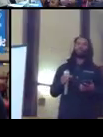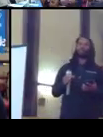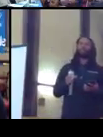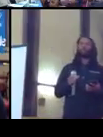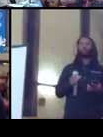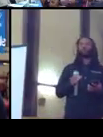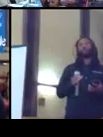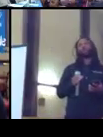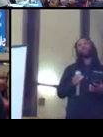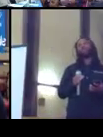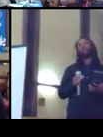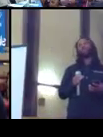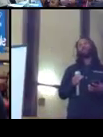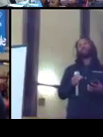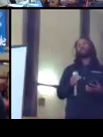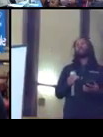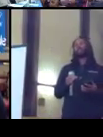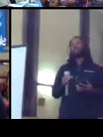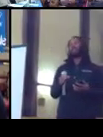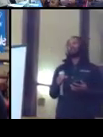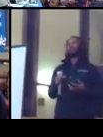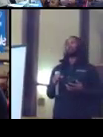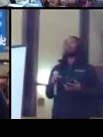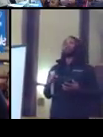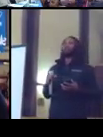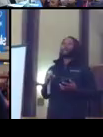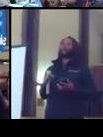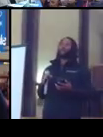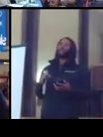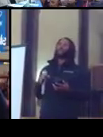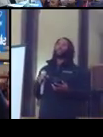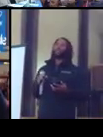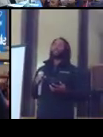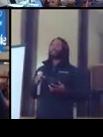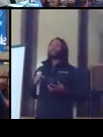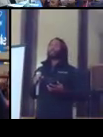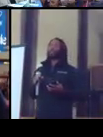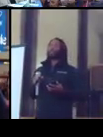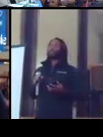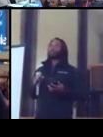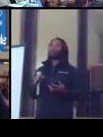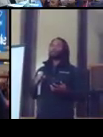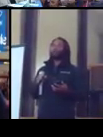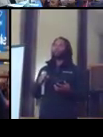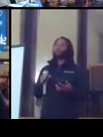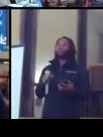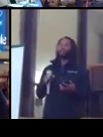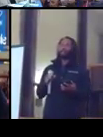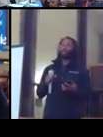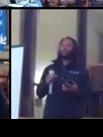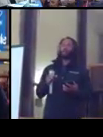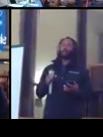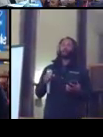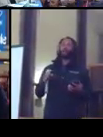to walk. When I lived in New Orleans, um, pathways and the landscape, the